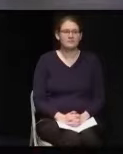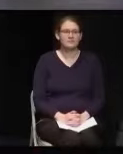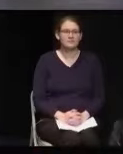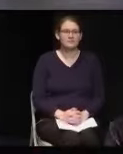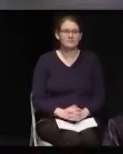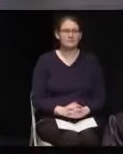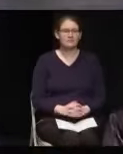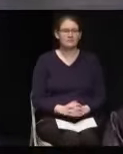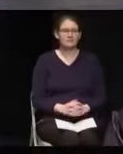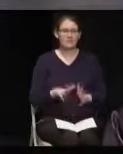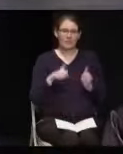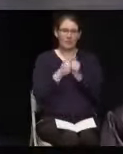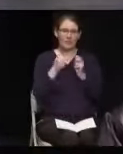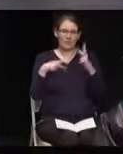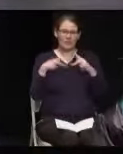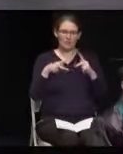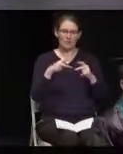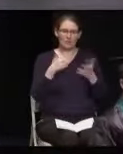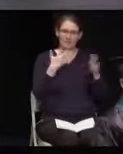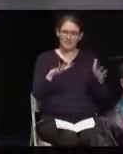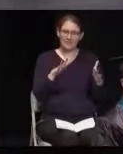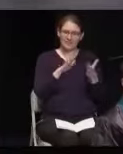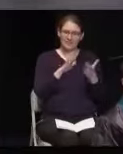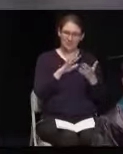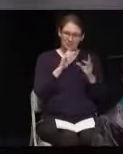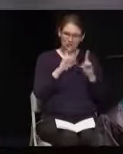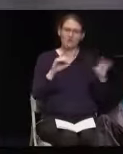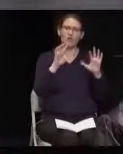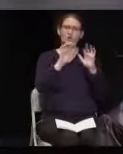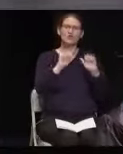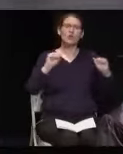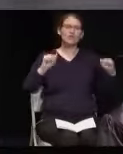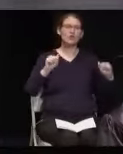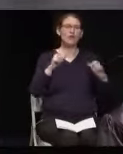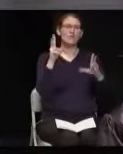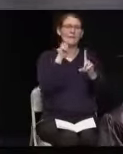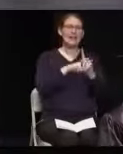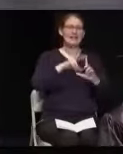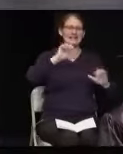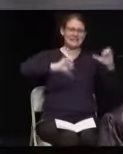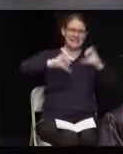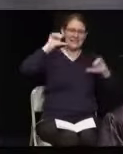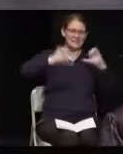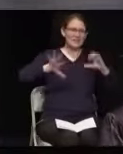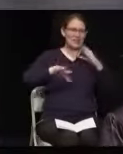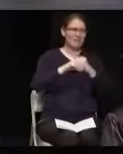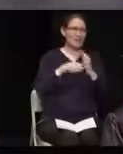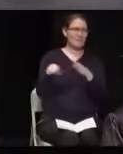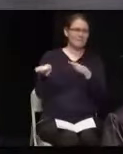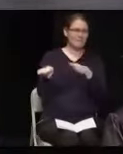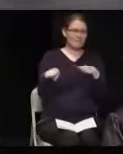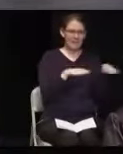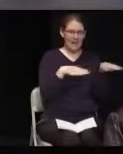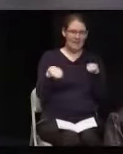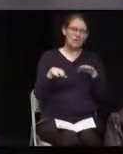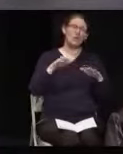The following graduates are completing degree requirements for an Associate of Applied Science in the Division of Behavioral and Social